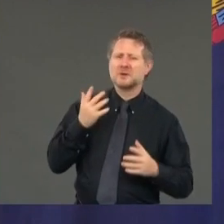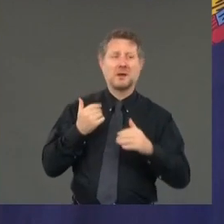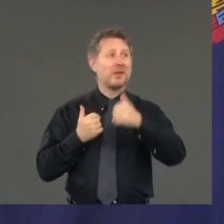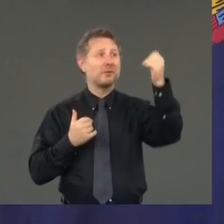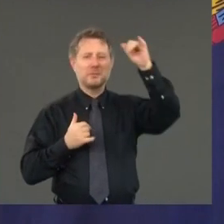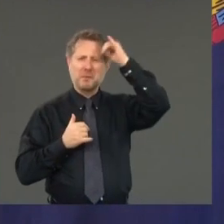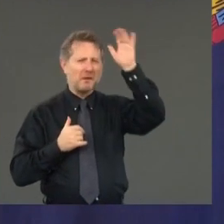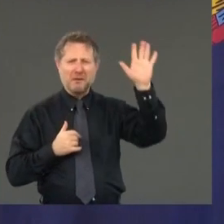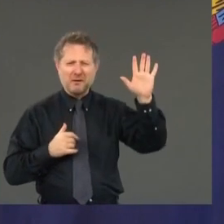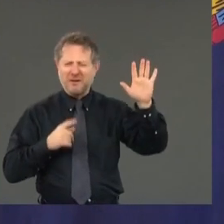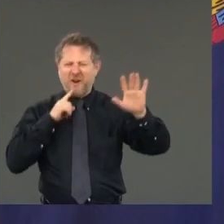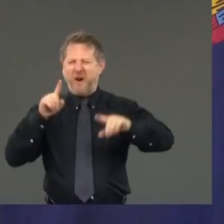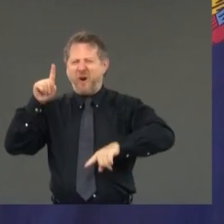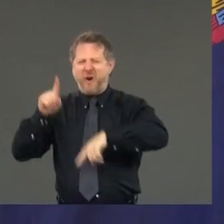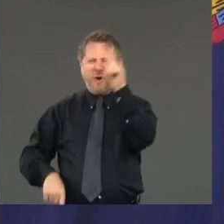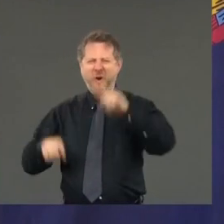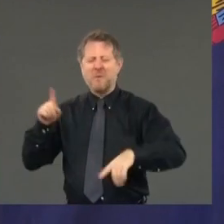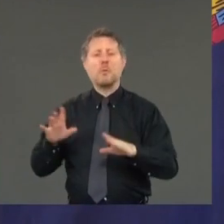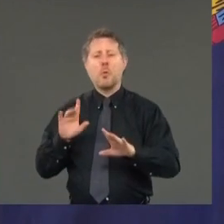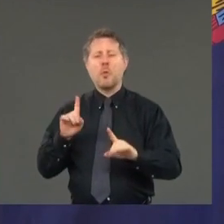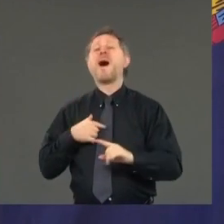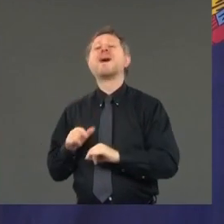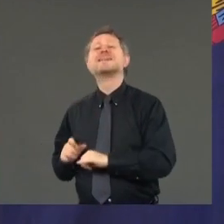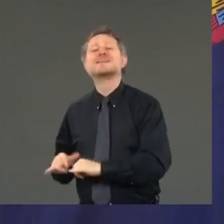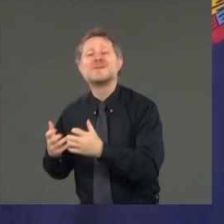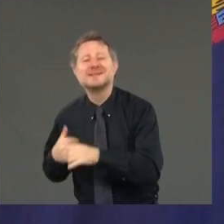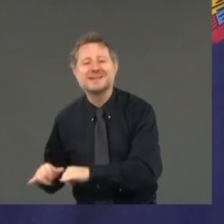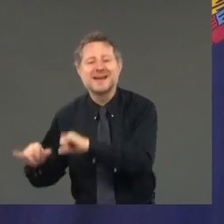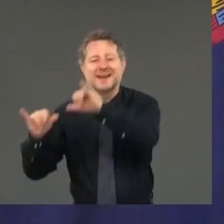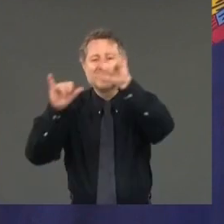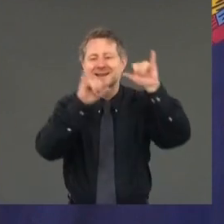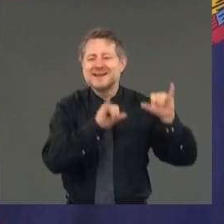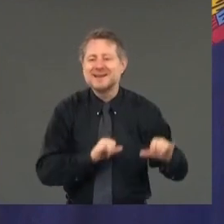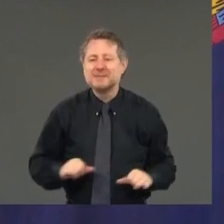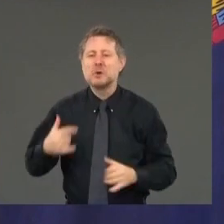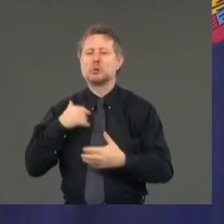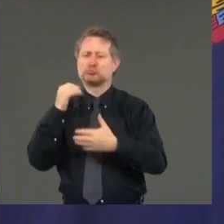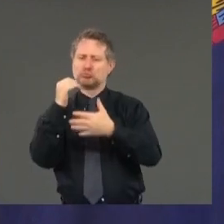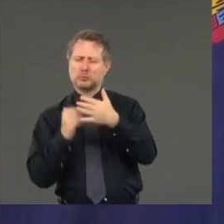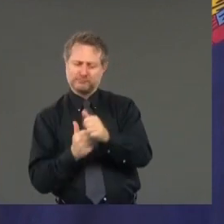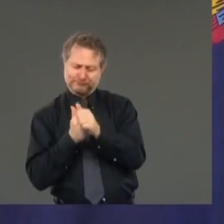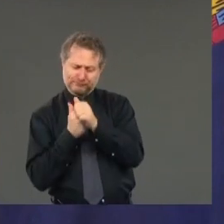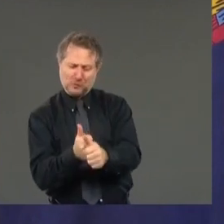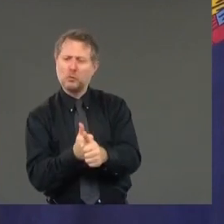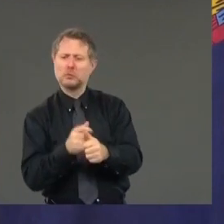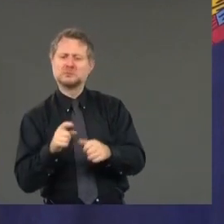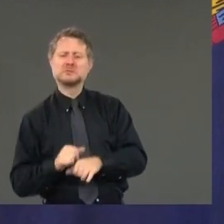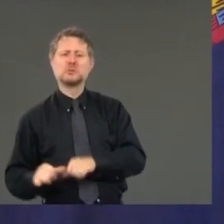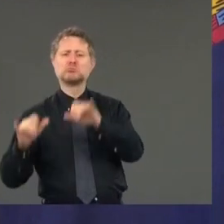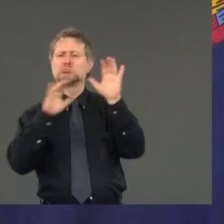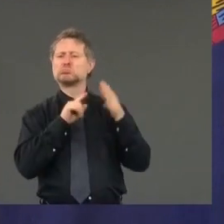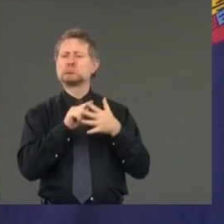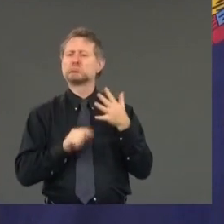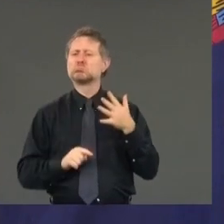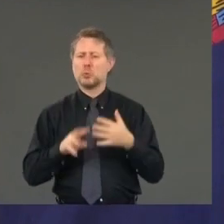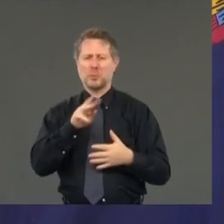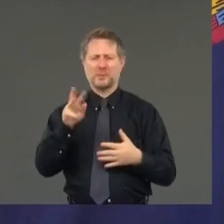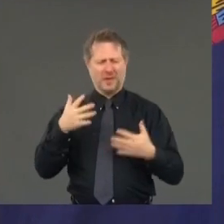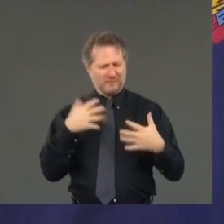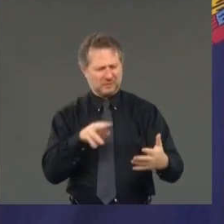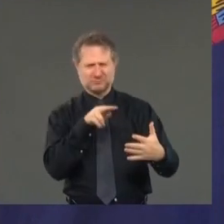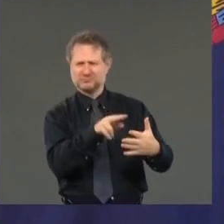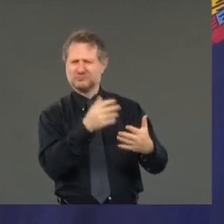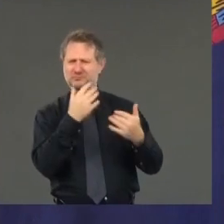doesn't work that way. So there's statewide criteria. They're on the dashboard. There's no changing the criteria.